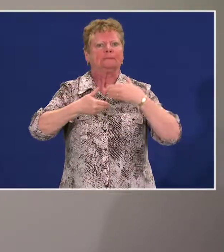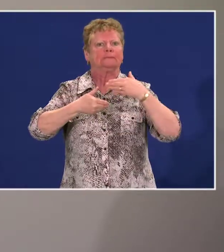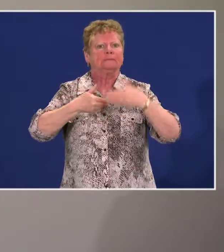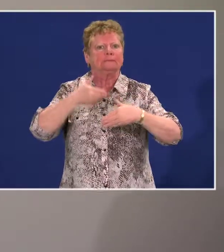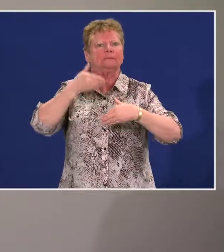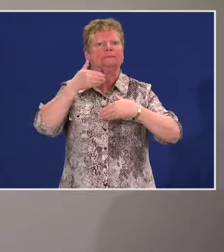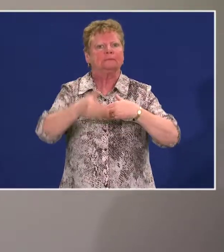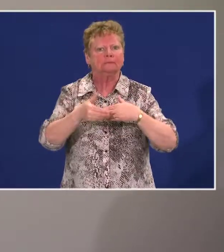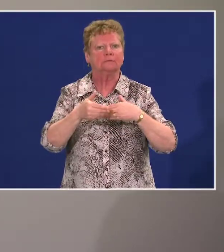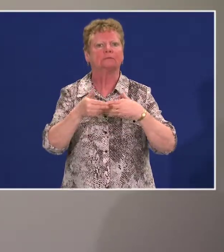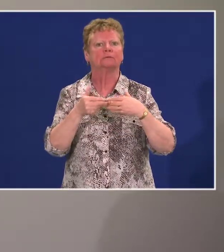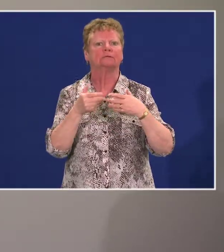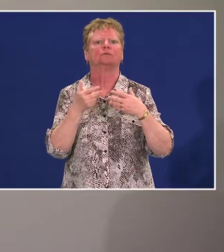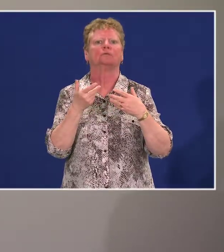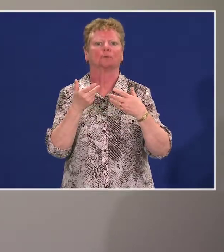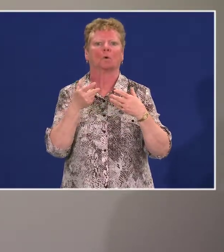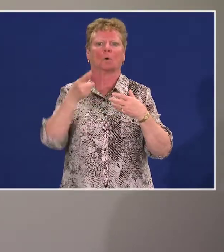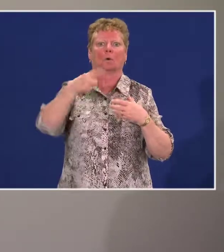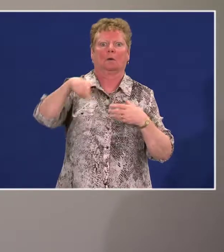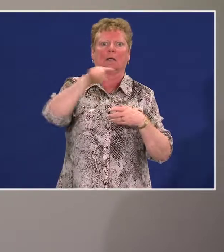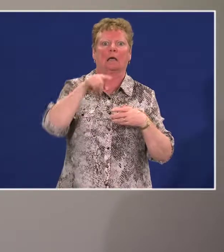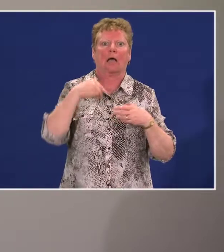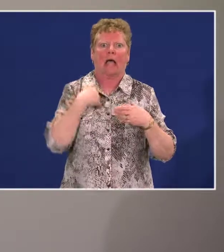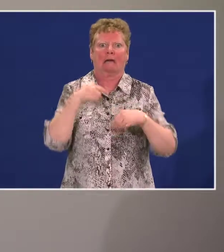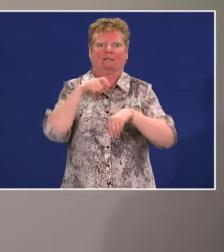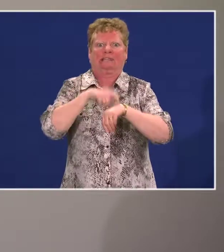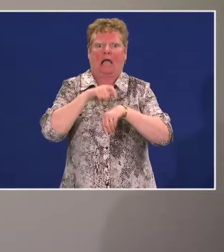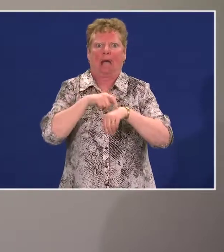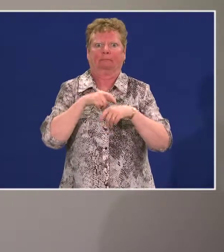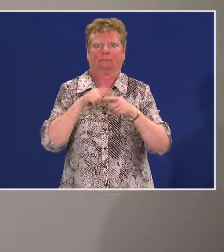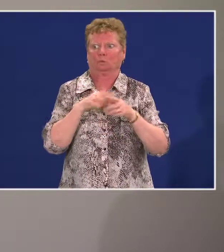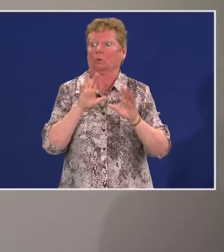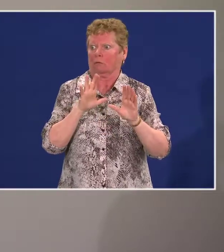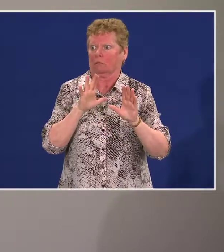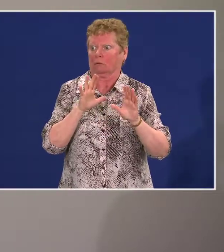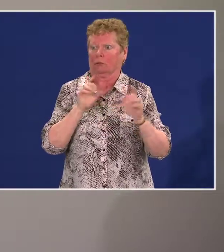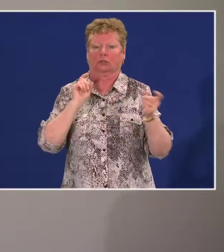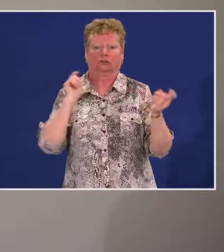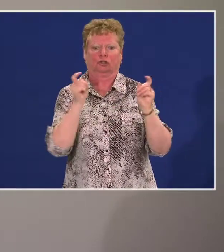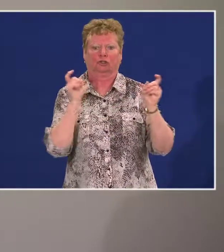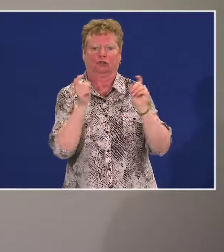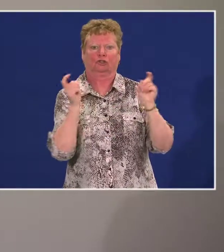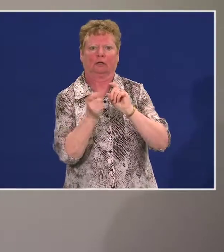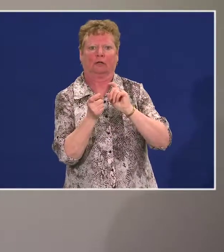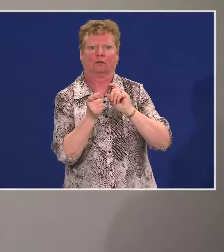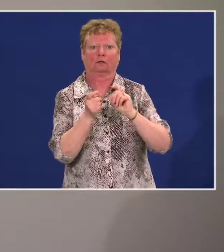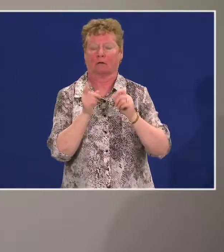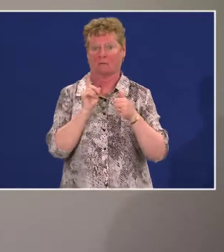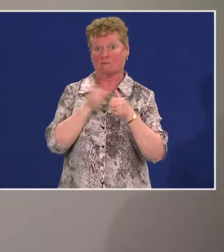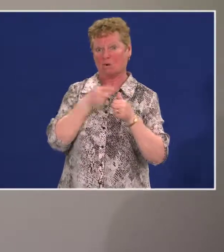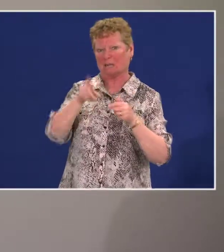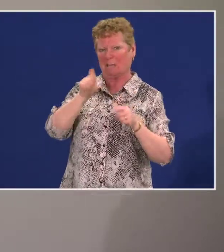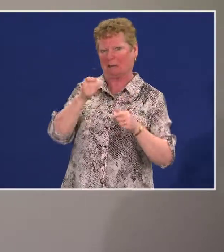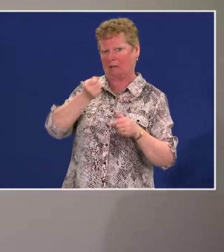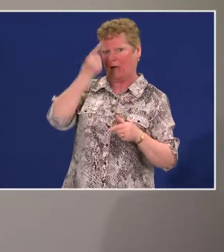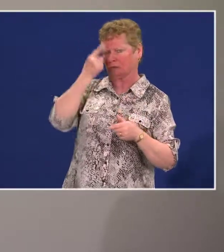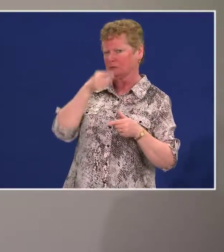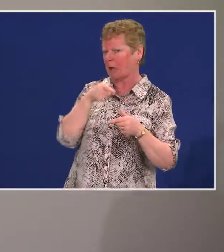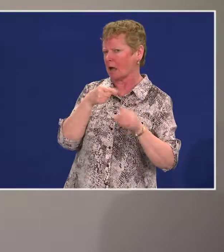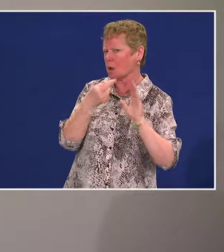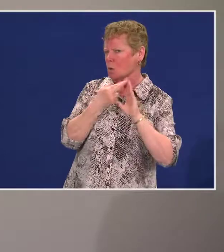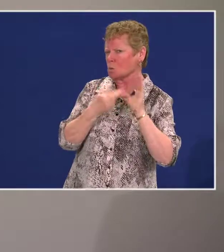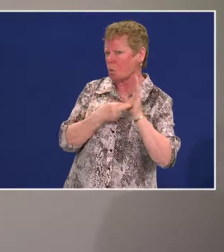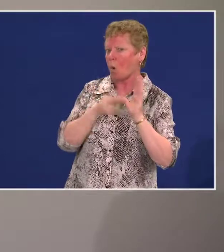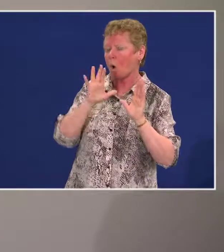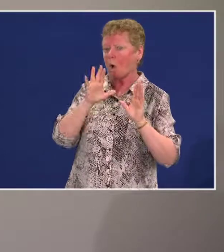approach that will provide people with the time to understand what the standard is and then to get